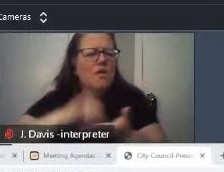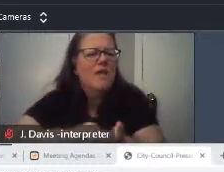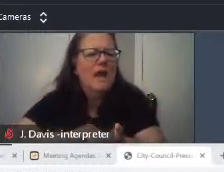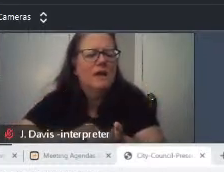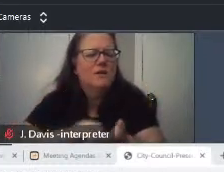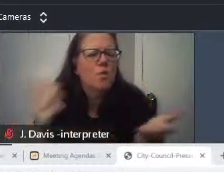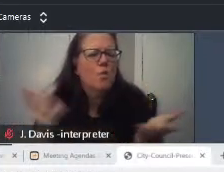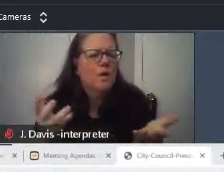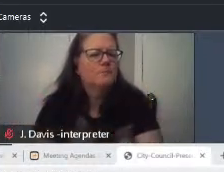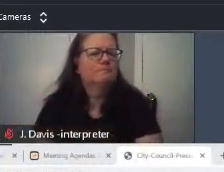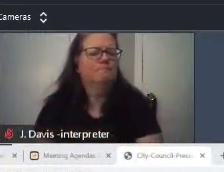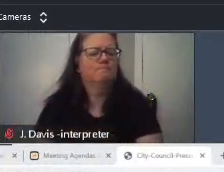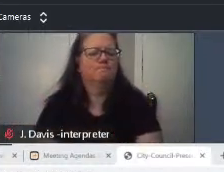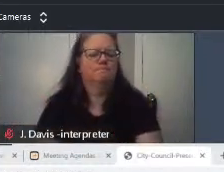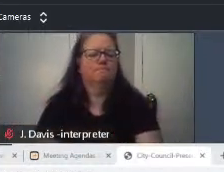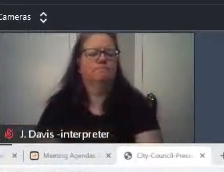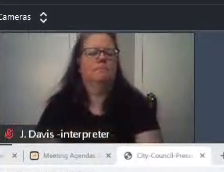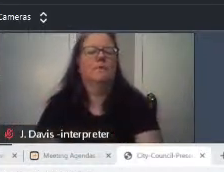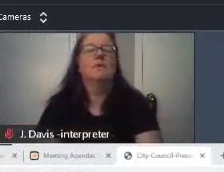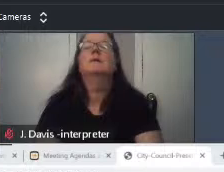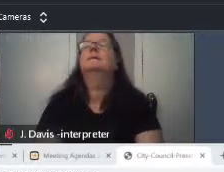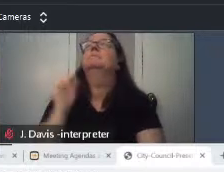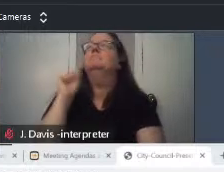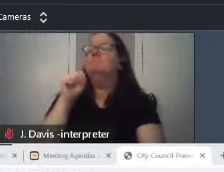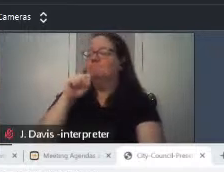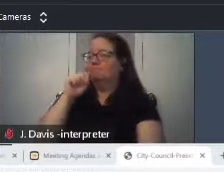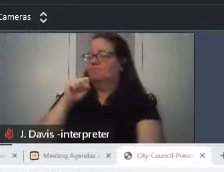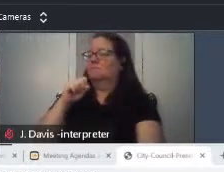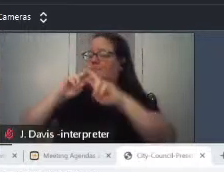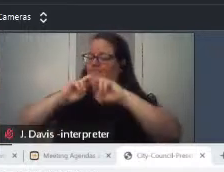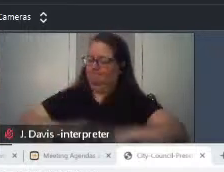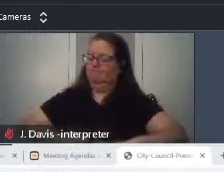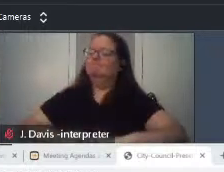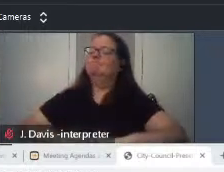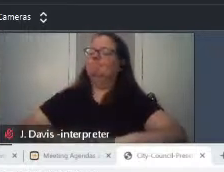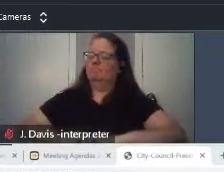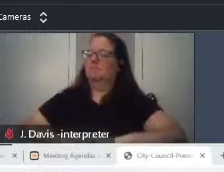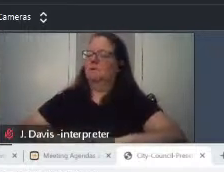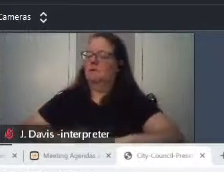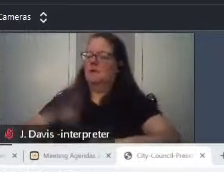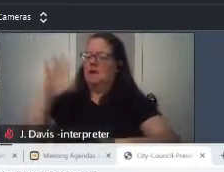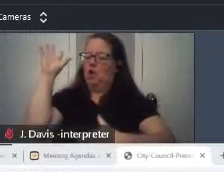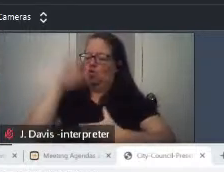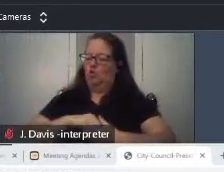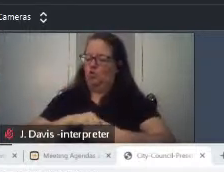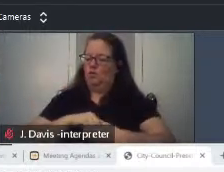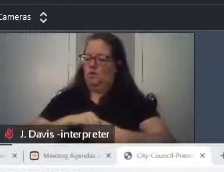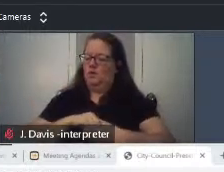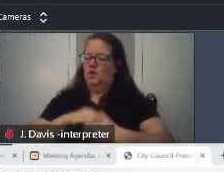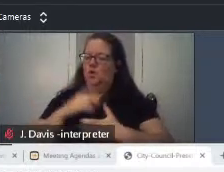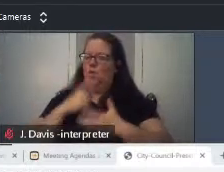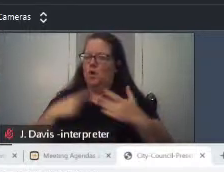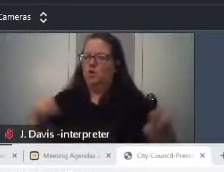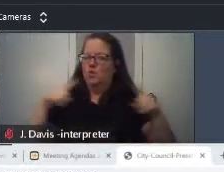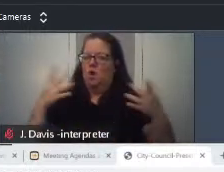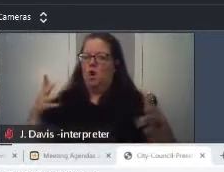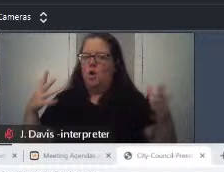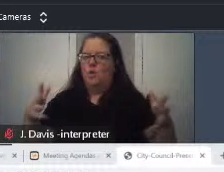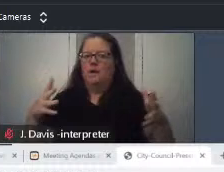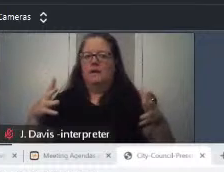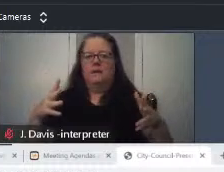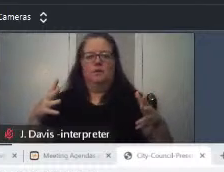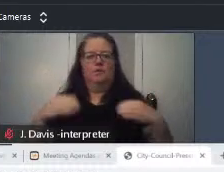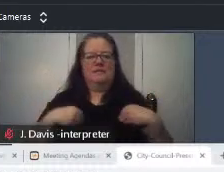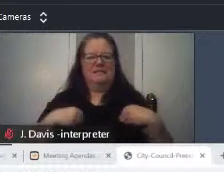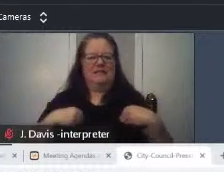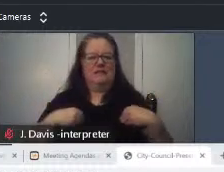in with? Yes, ma'am. There was a market analysis. I think that was included in what you all received. So give me just a